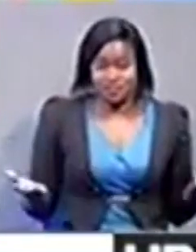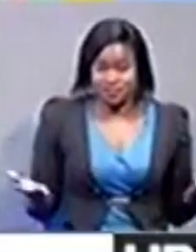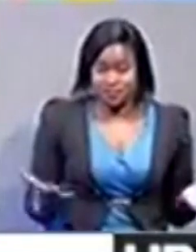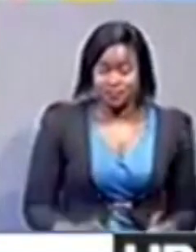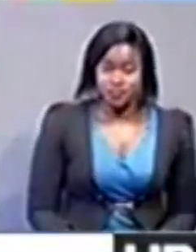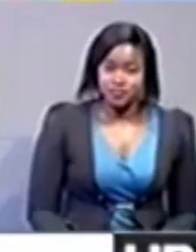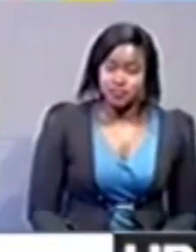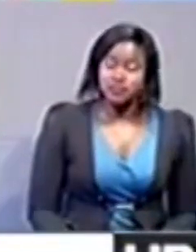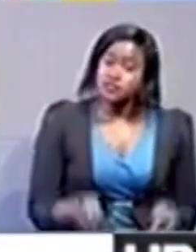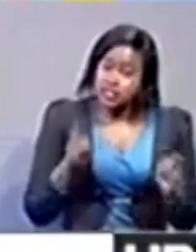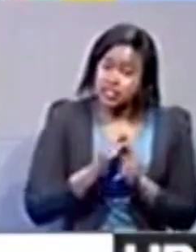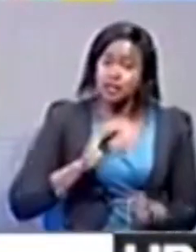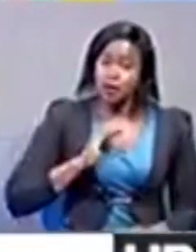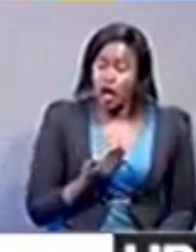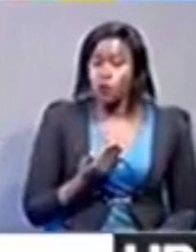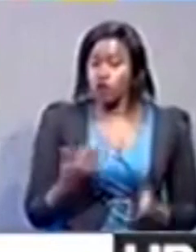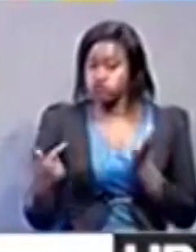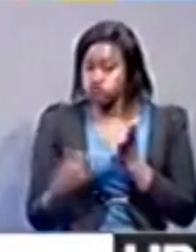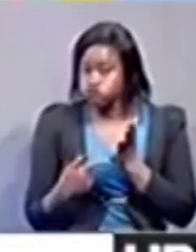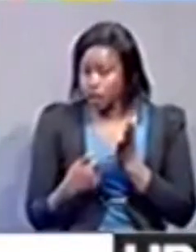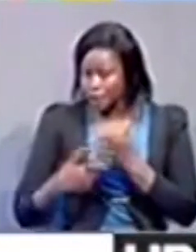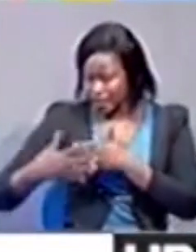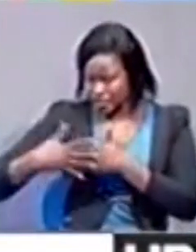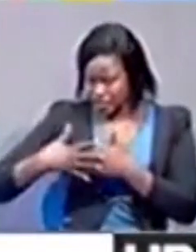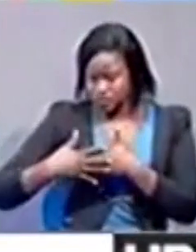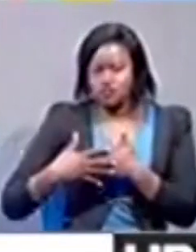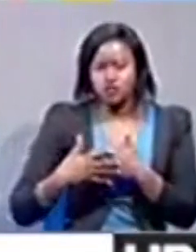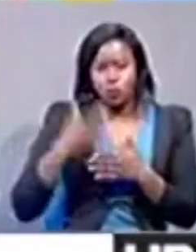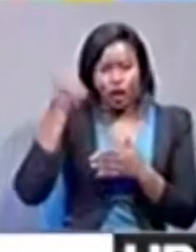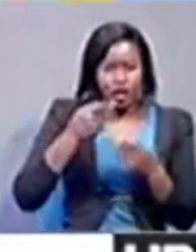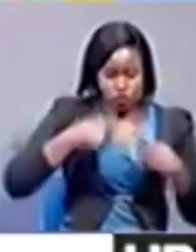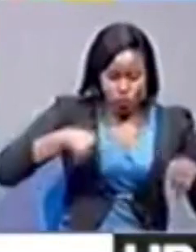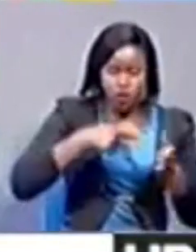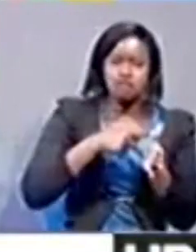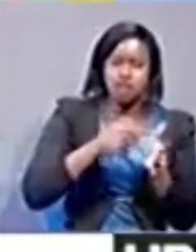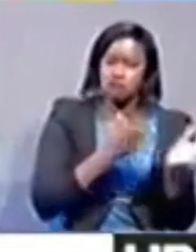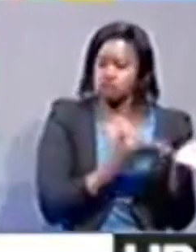It is also our machinery, because we are buying machinery.